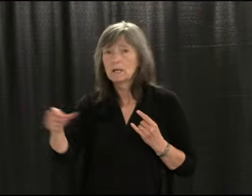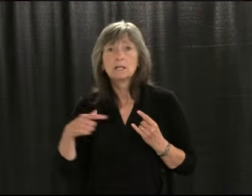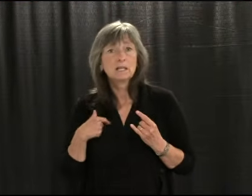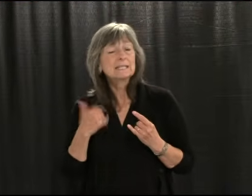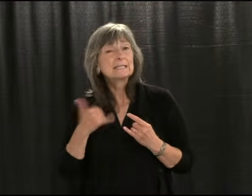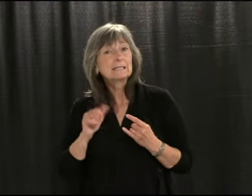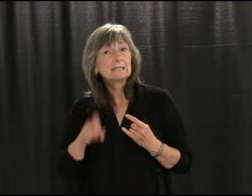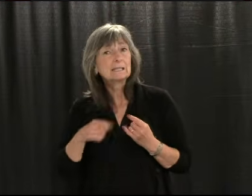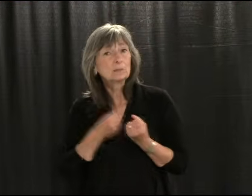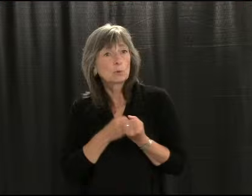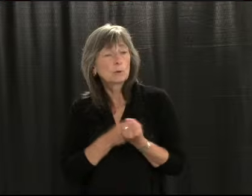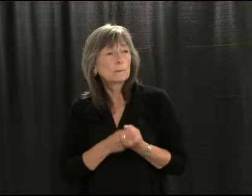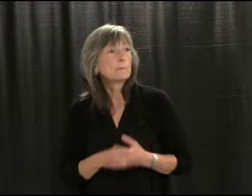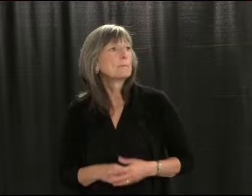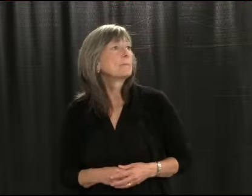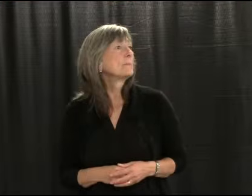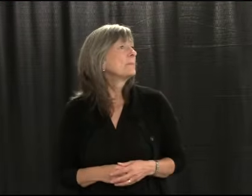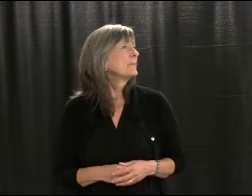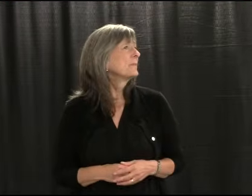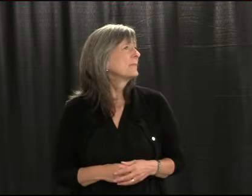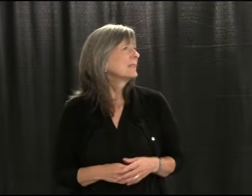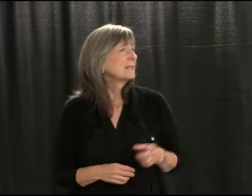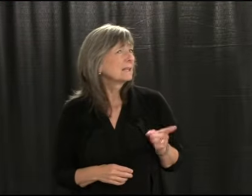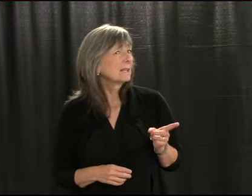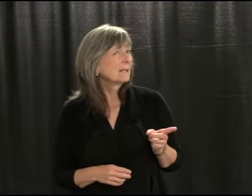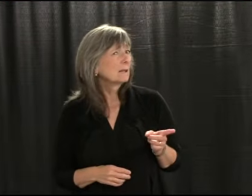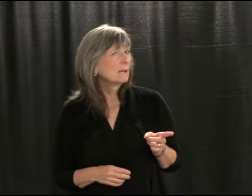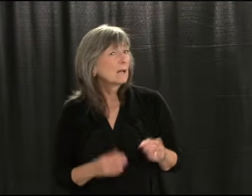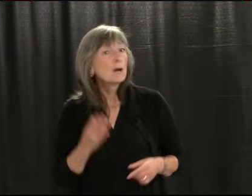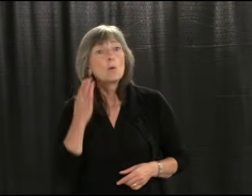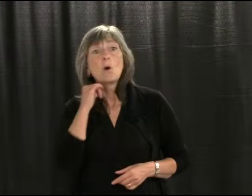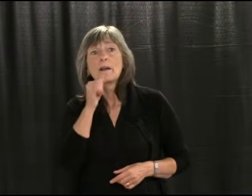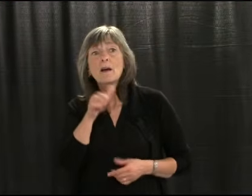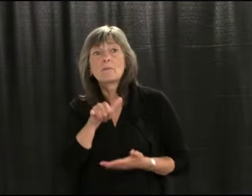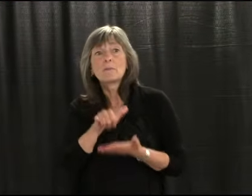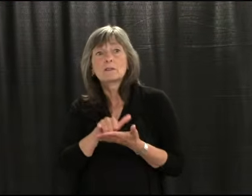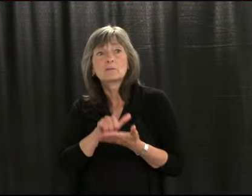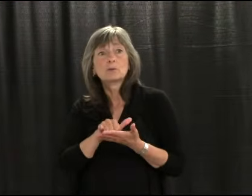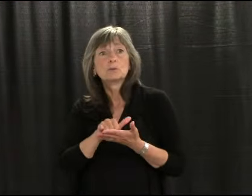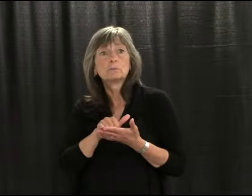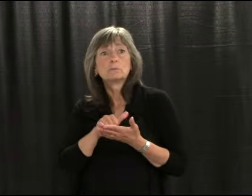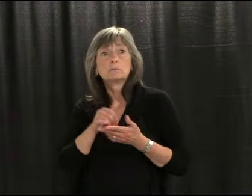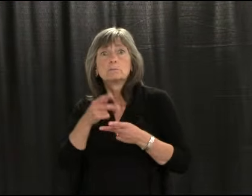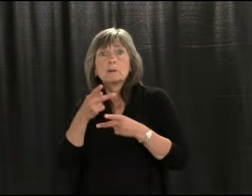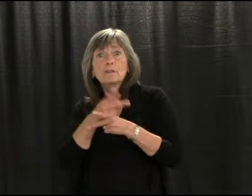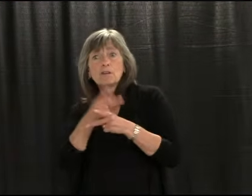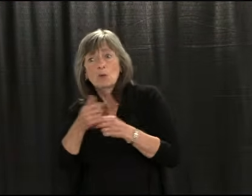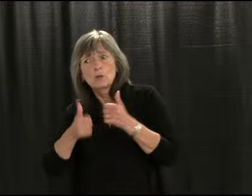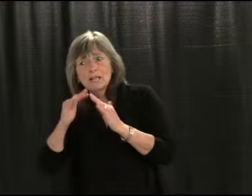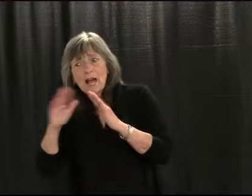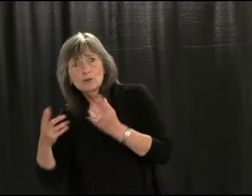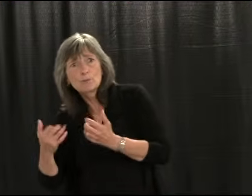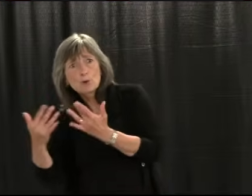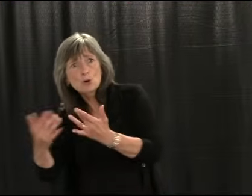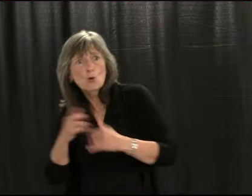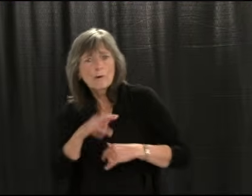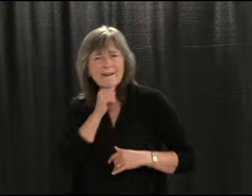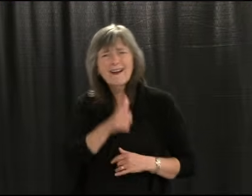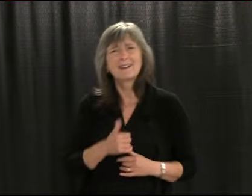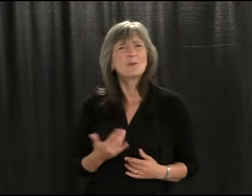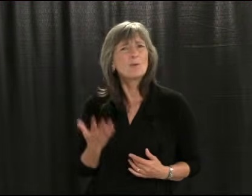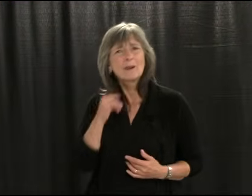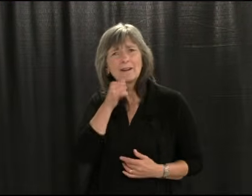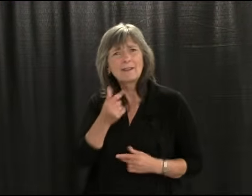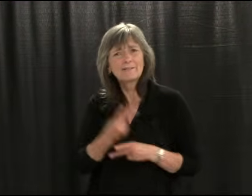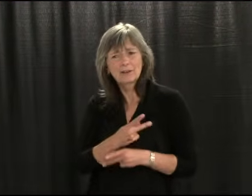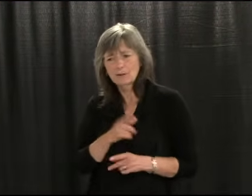why it is that it's not possible right now to assess whether this house is burned, this house isn't? Could you kind of just explain to people why that can't be done? Because I'm getting a lot of questions about why